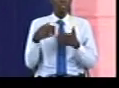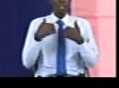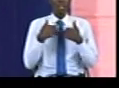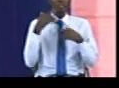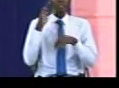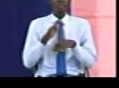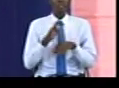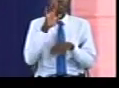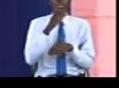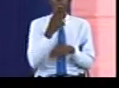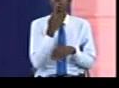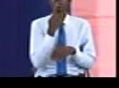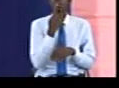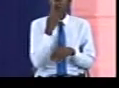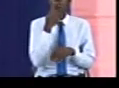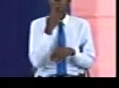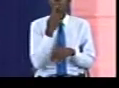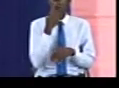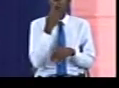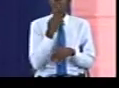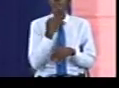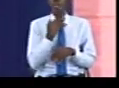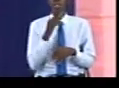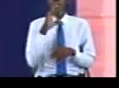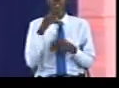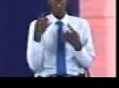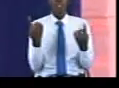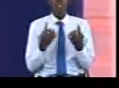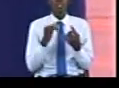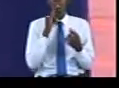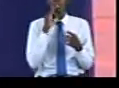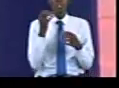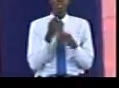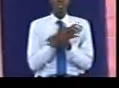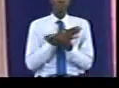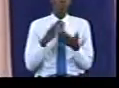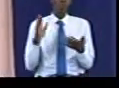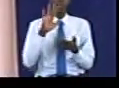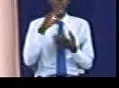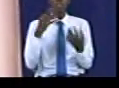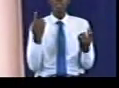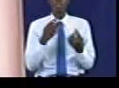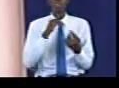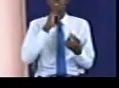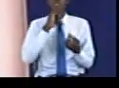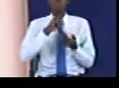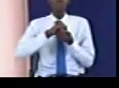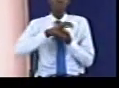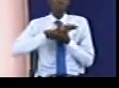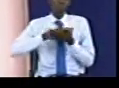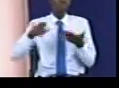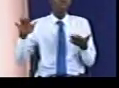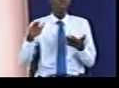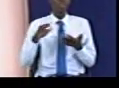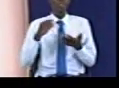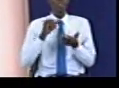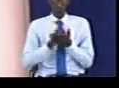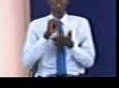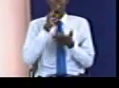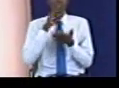thy iniquity is taken away, and thy sin purged. That's the purification. That